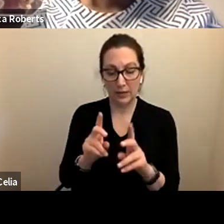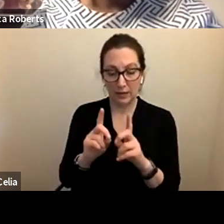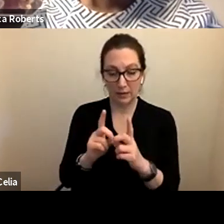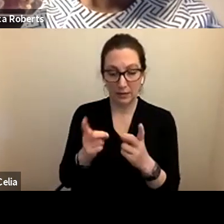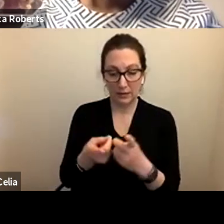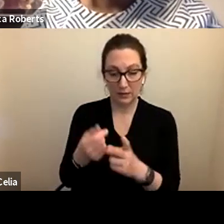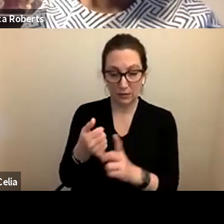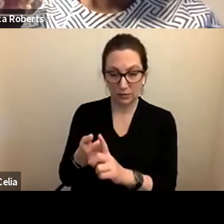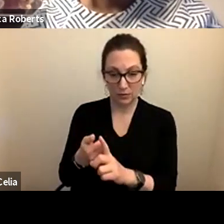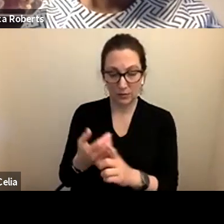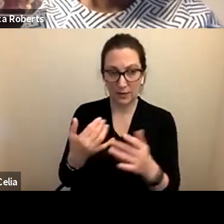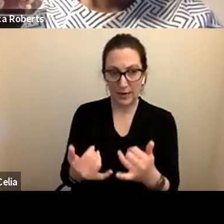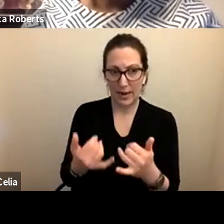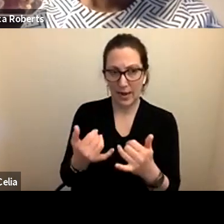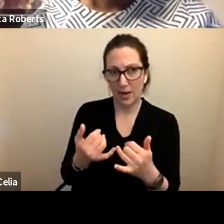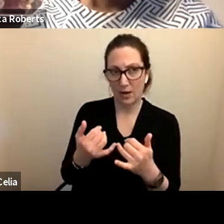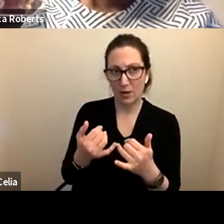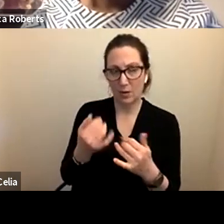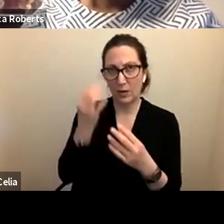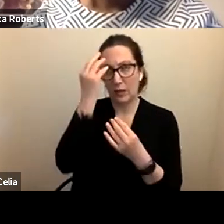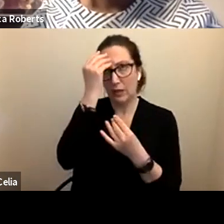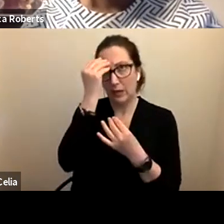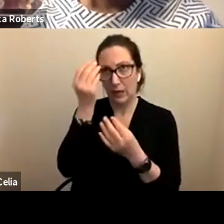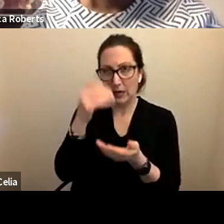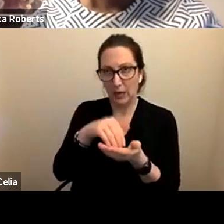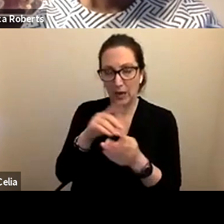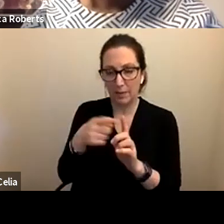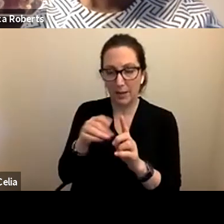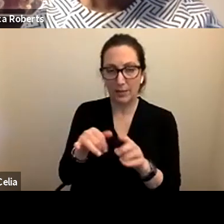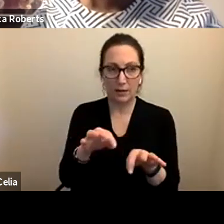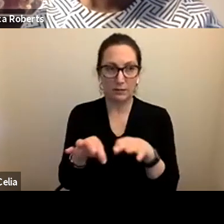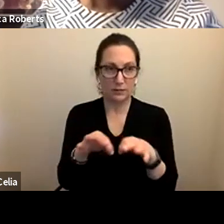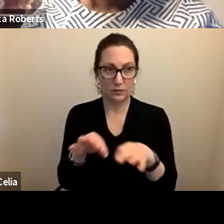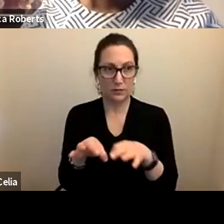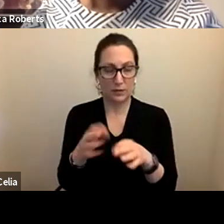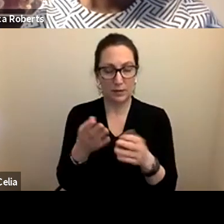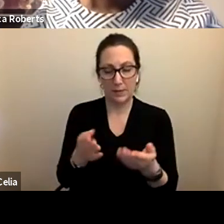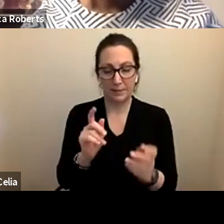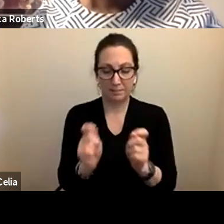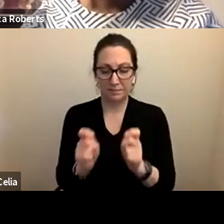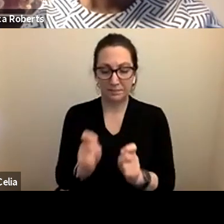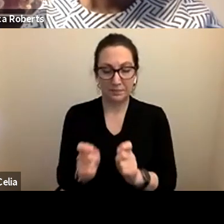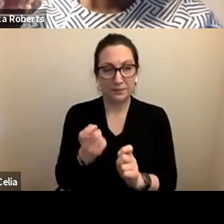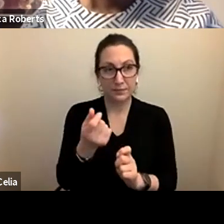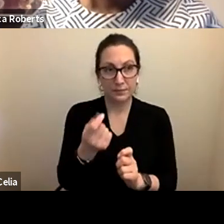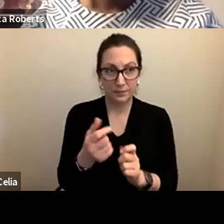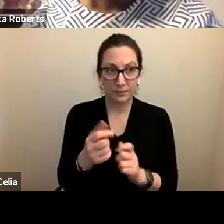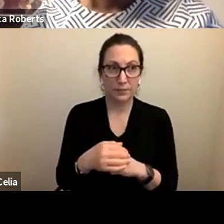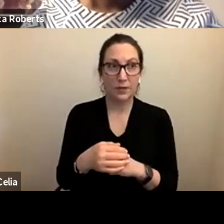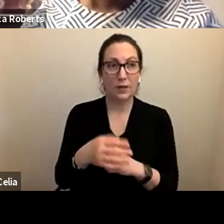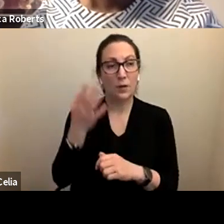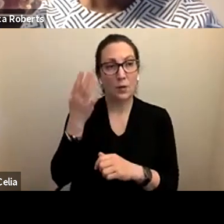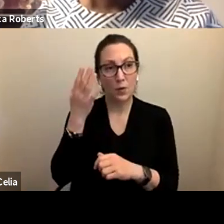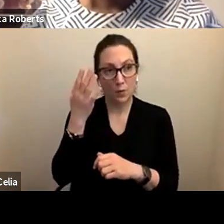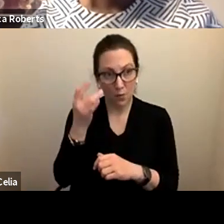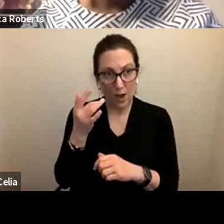probably rethinking that definition in light of the fact that it is establishing